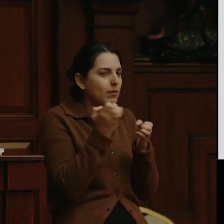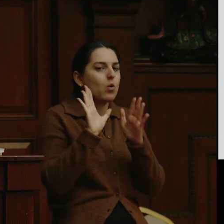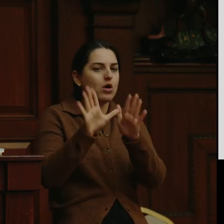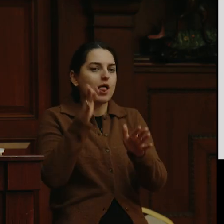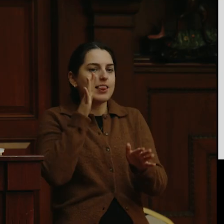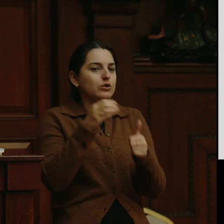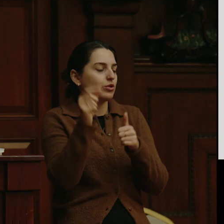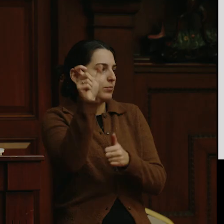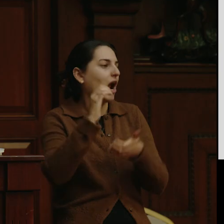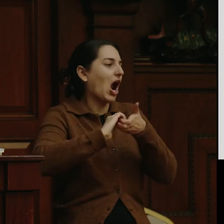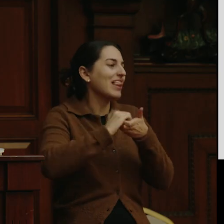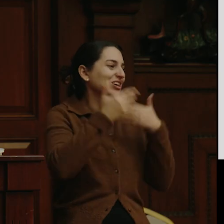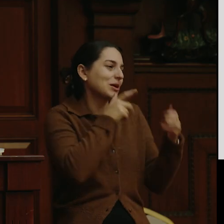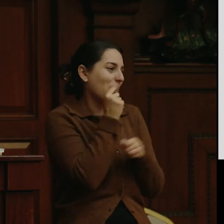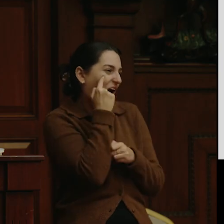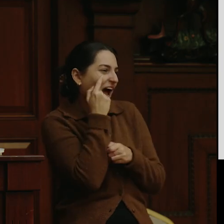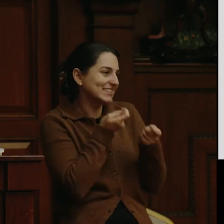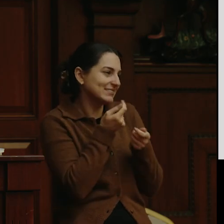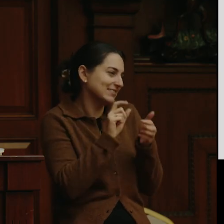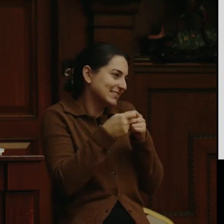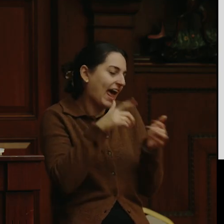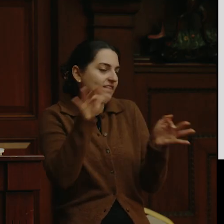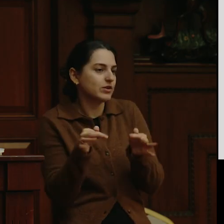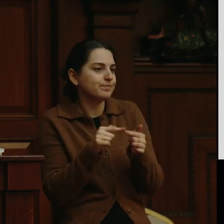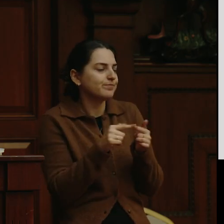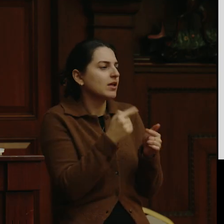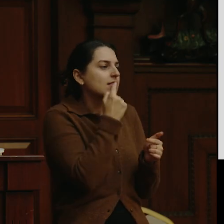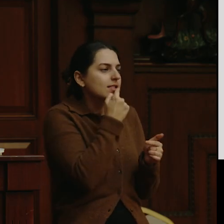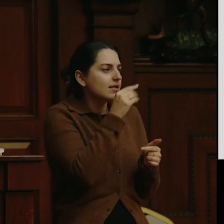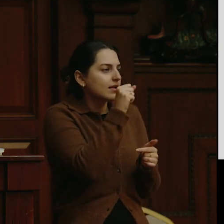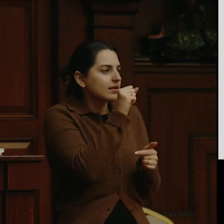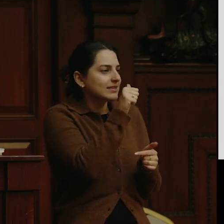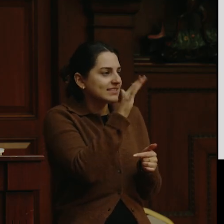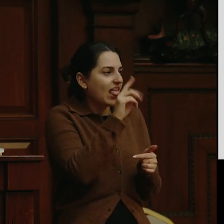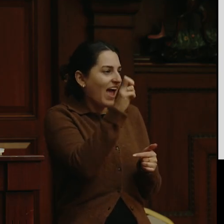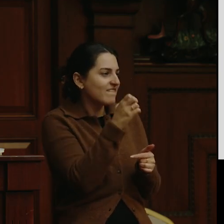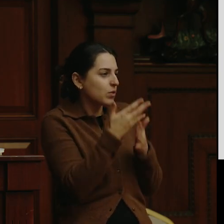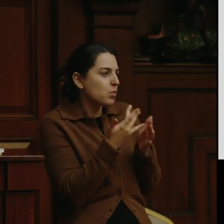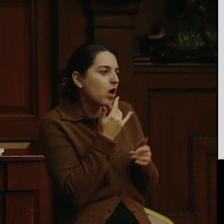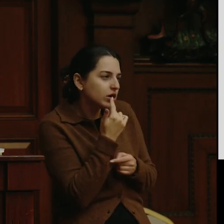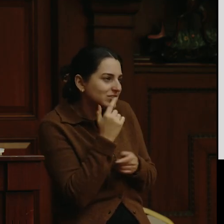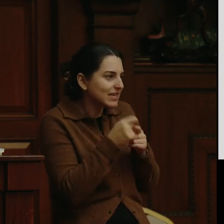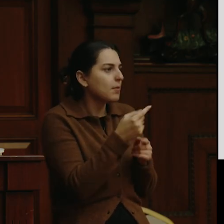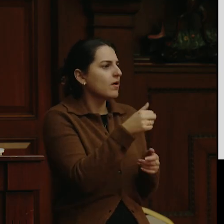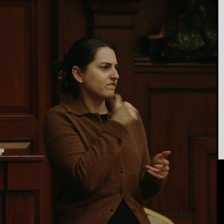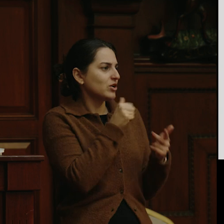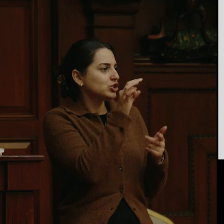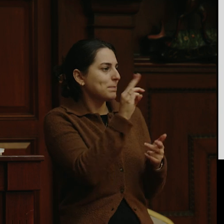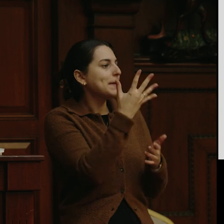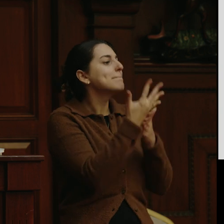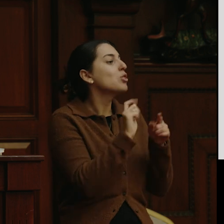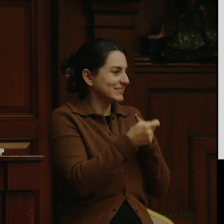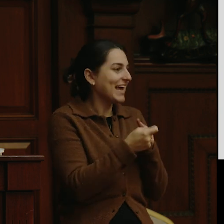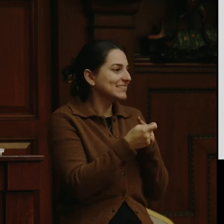my colleague, the next speaker. They can be tests to do with saliva, but what you'll encounter going to your GP, first of all, will be the blood tests, so I'm going to talk